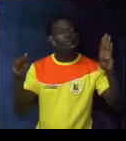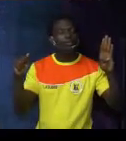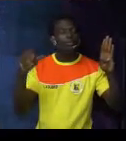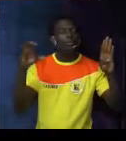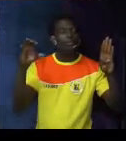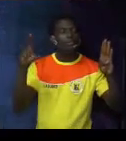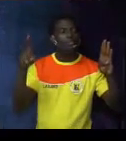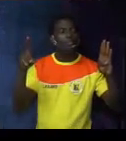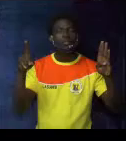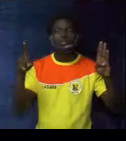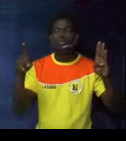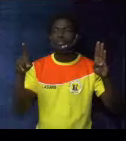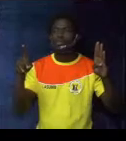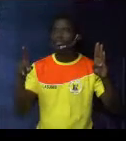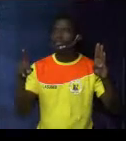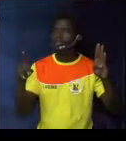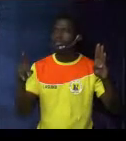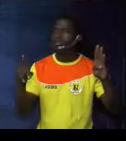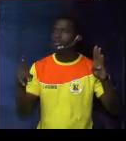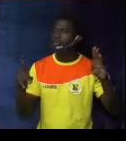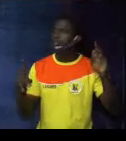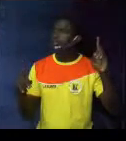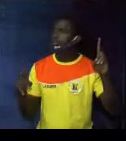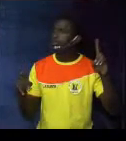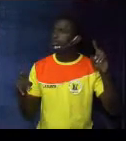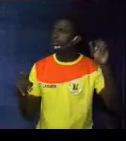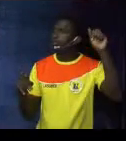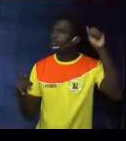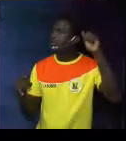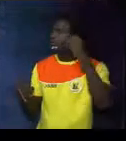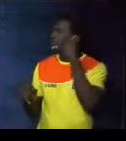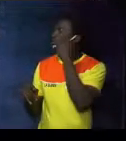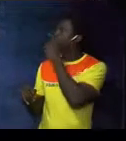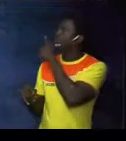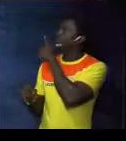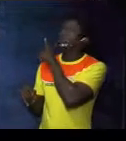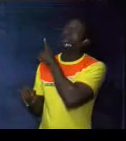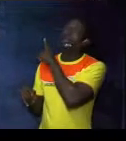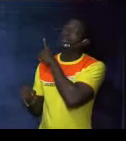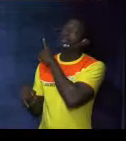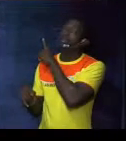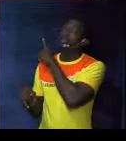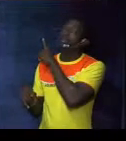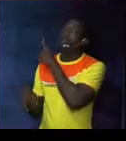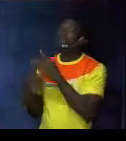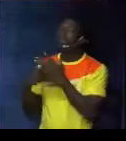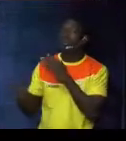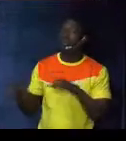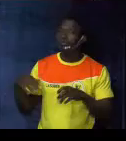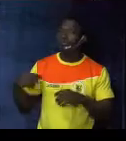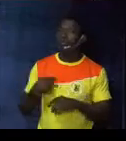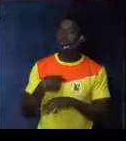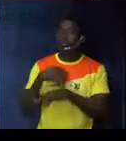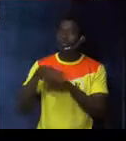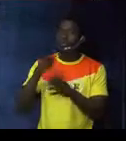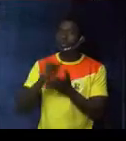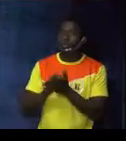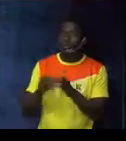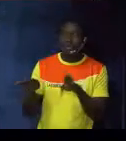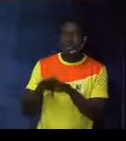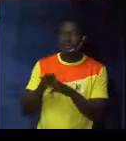ABCDA. From A, go to B, go to C, go to D, back to A. What do we call that closed